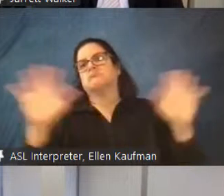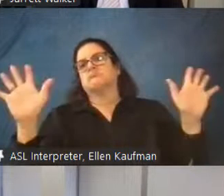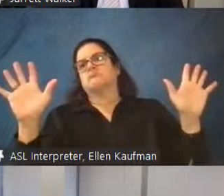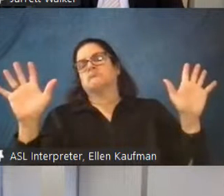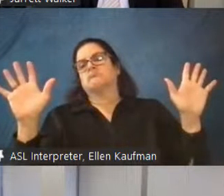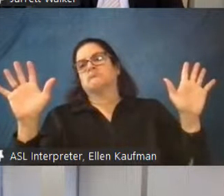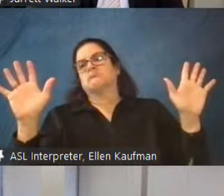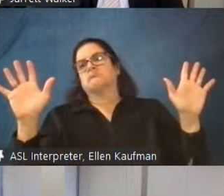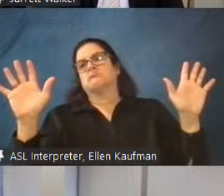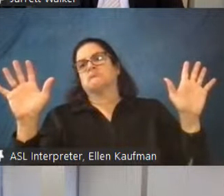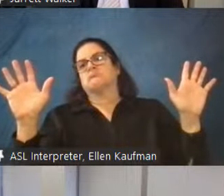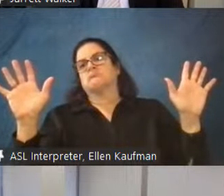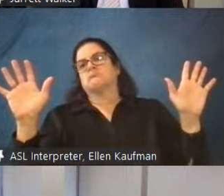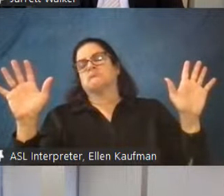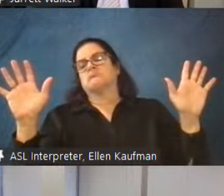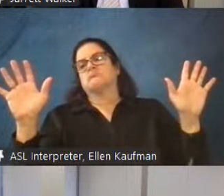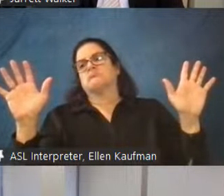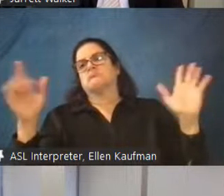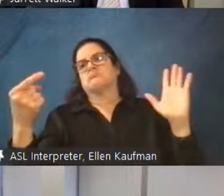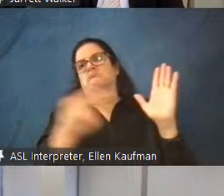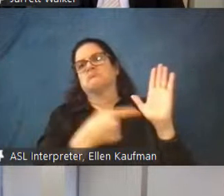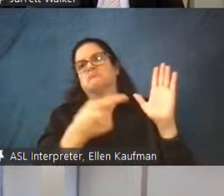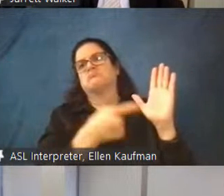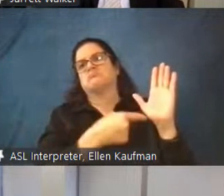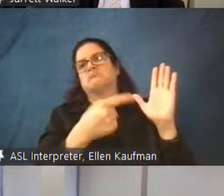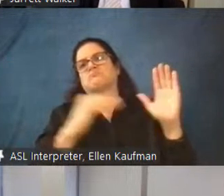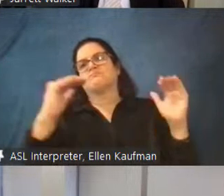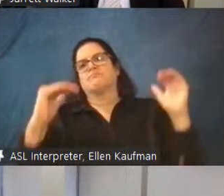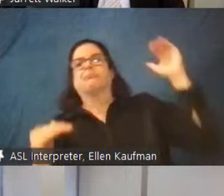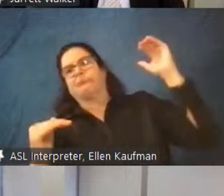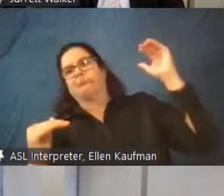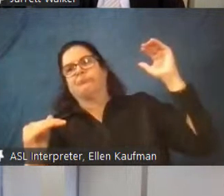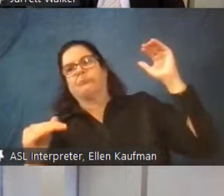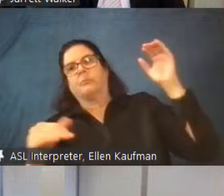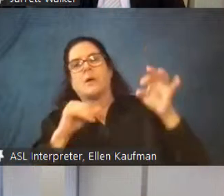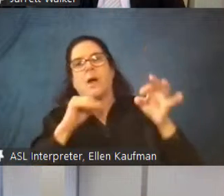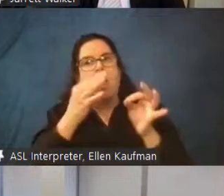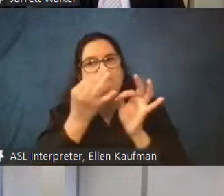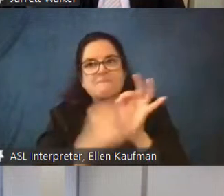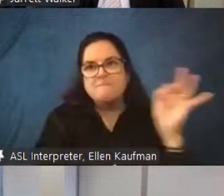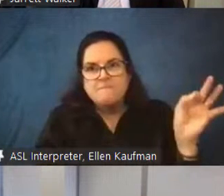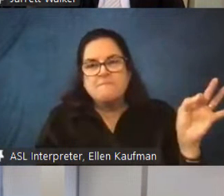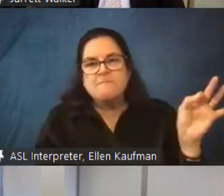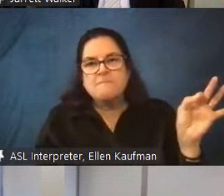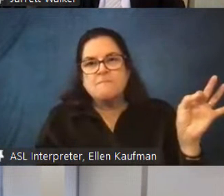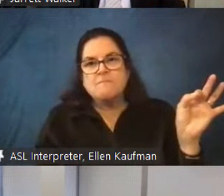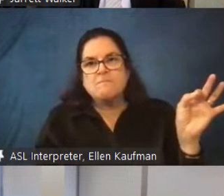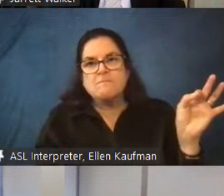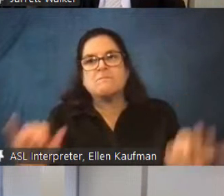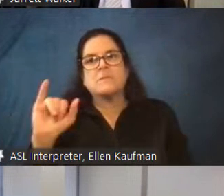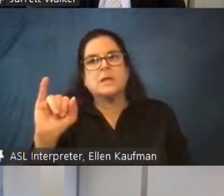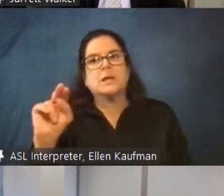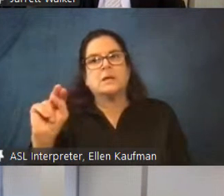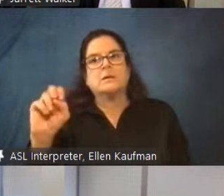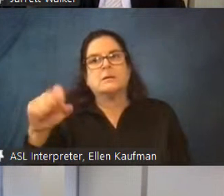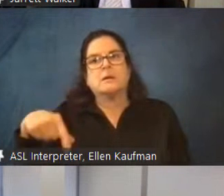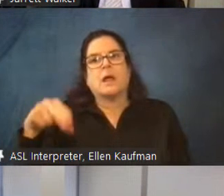articulated. It talks about the inequity. I think this would be an excellent opportunity